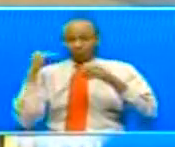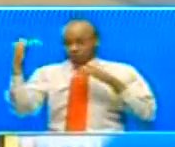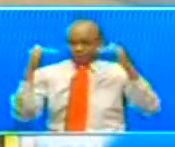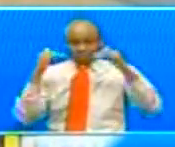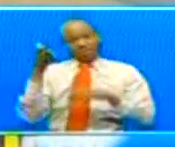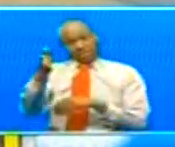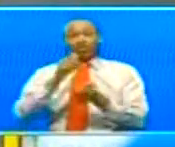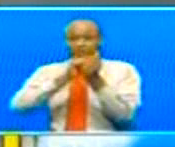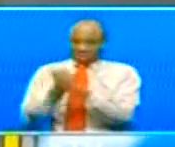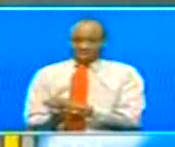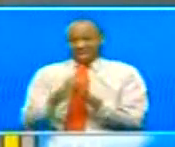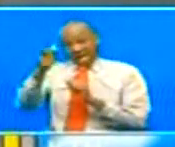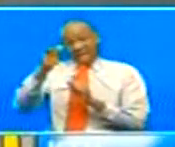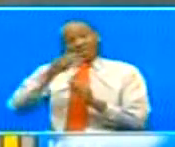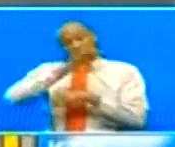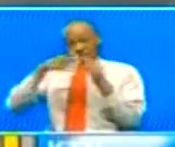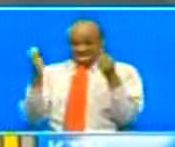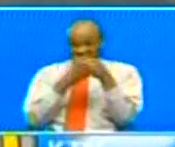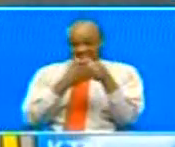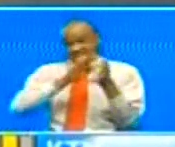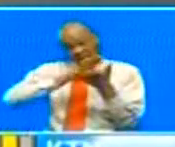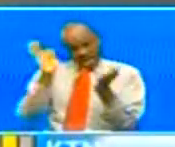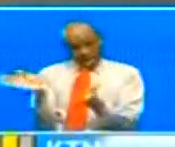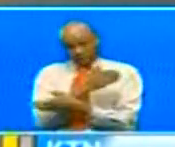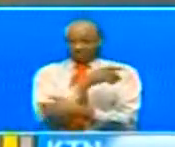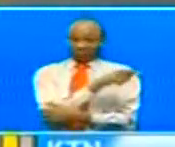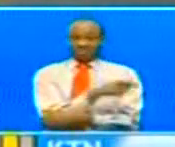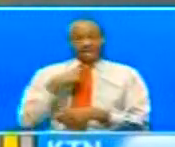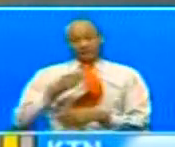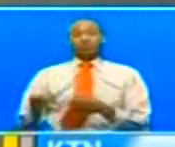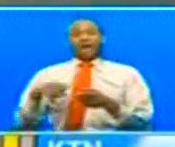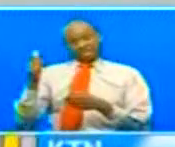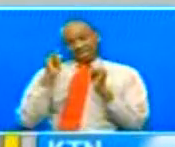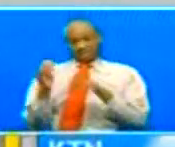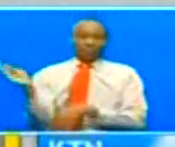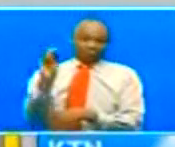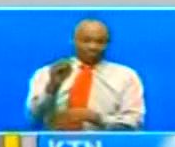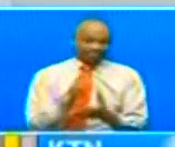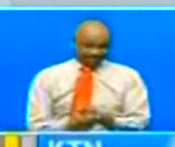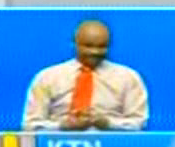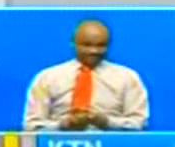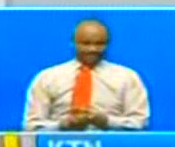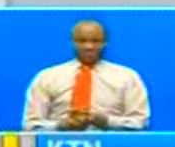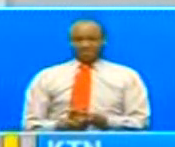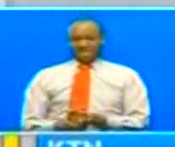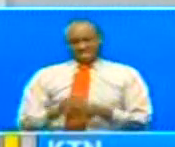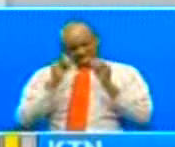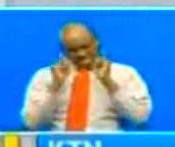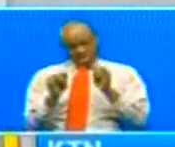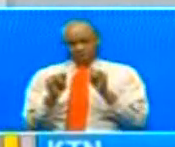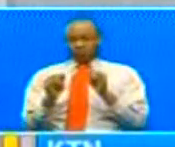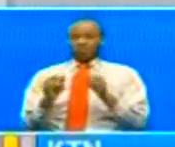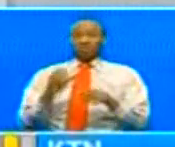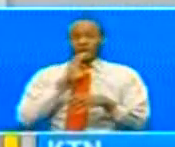mini reshuffle following the interdiction of nine Garissa security and administration chiefs. Shadrach Maithia is the new Garissa